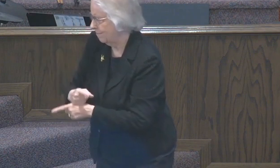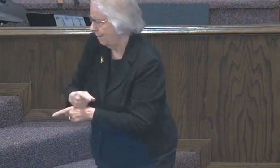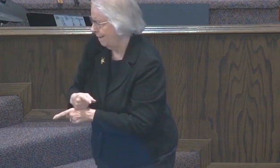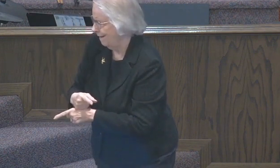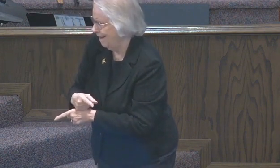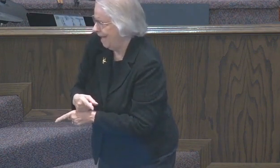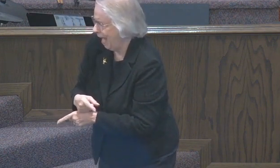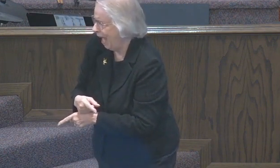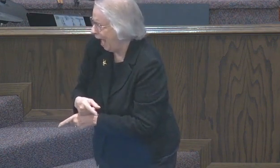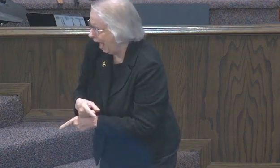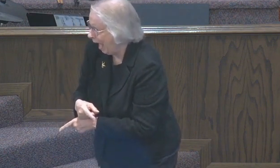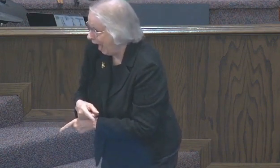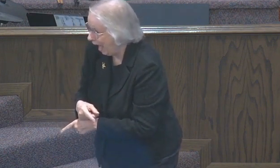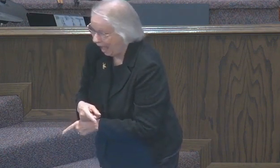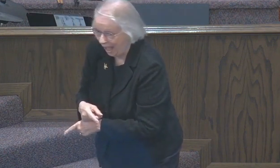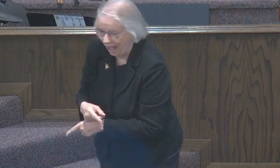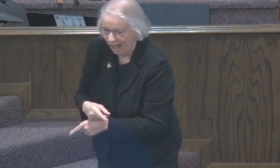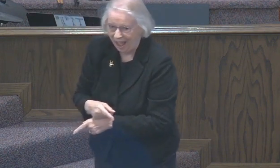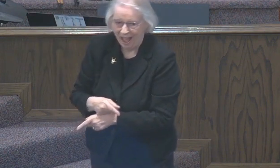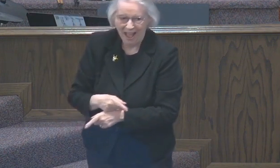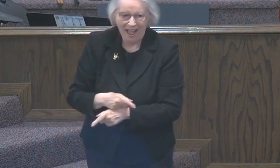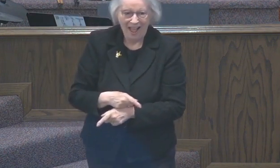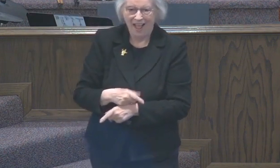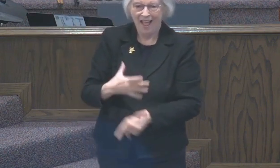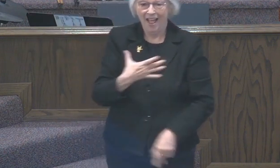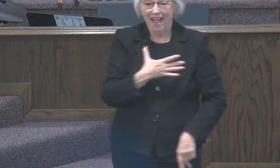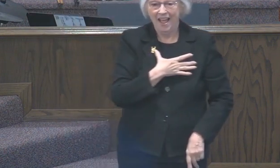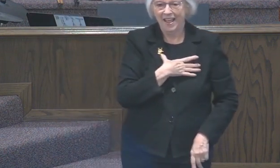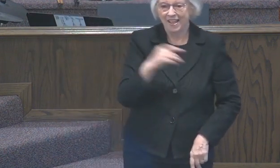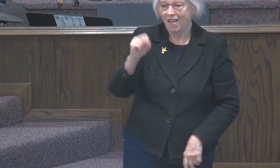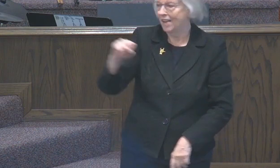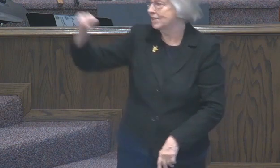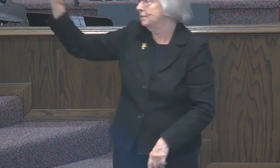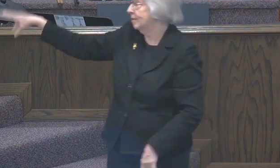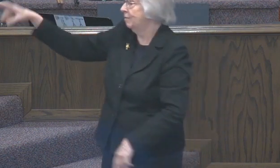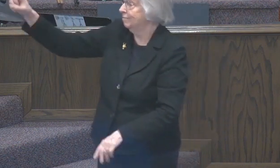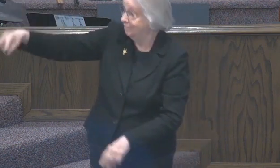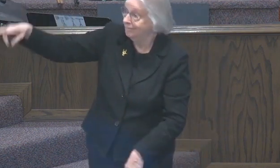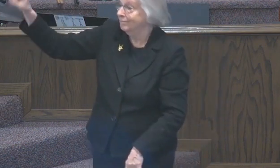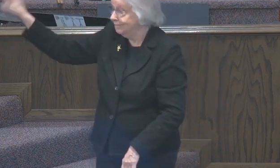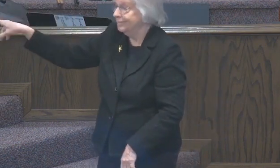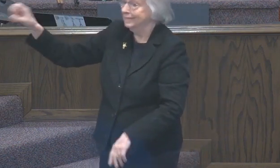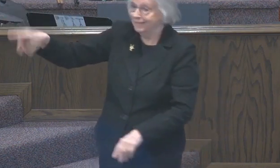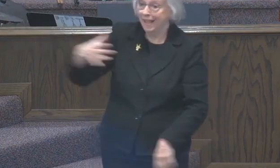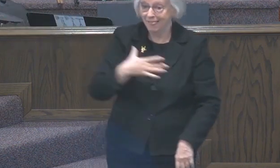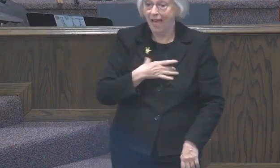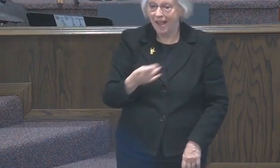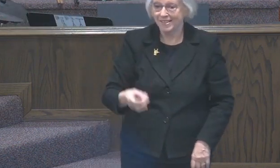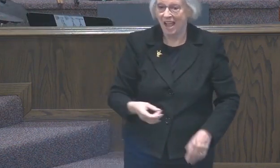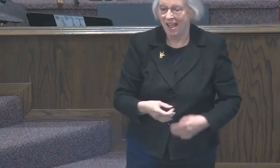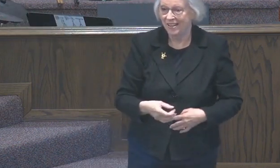It might become necessary because I'm just, you know, I'm going to try to stay up here, and if I start to